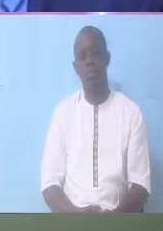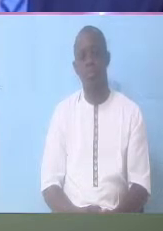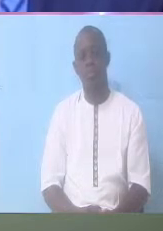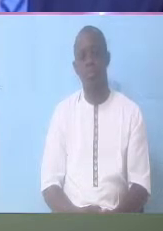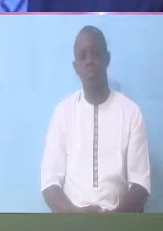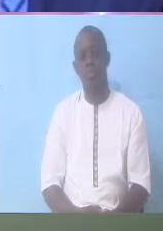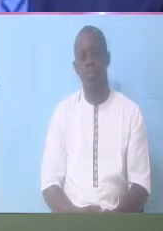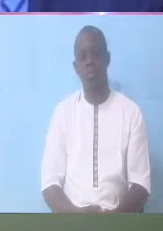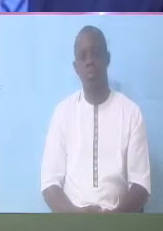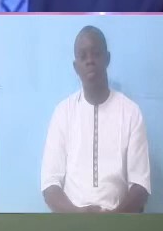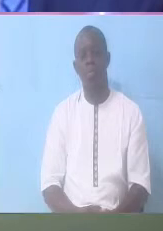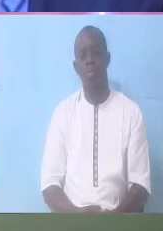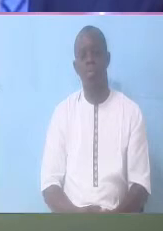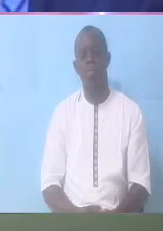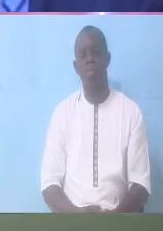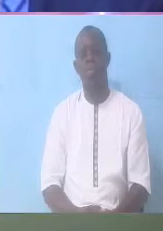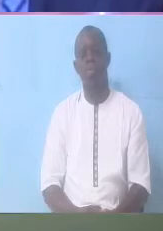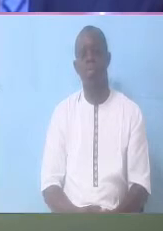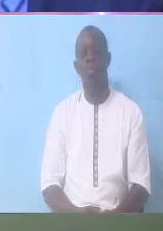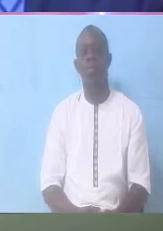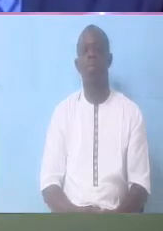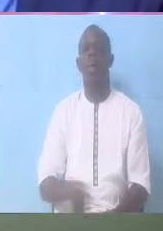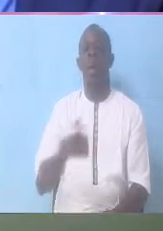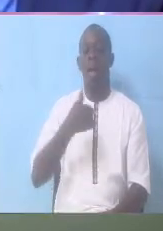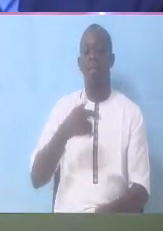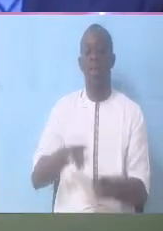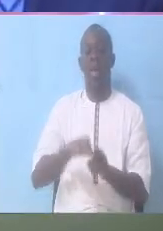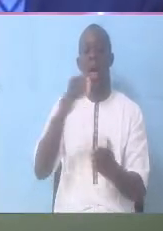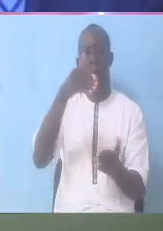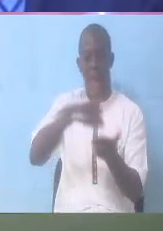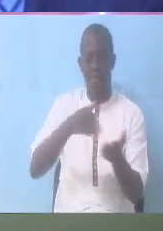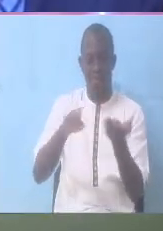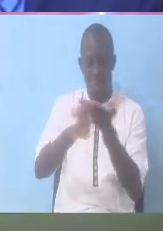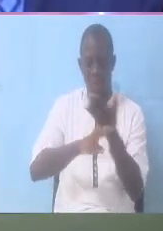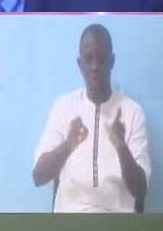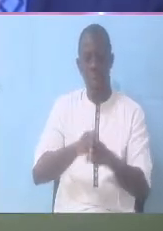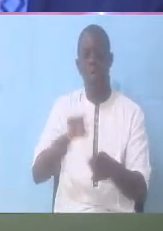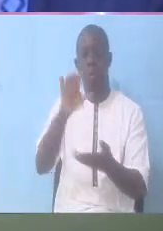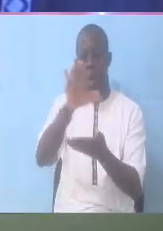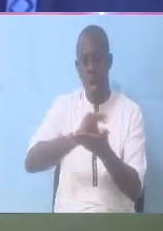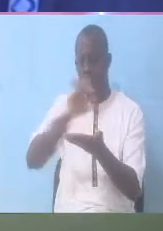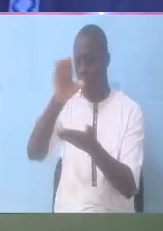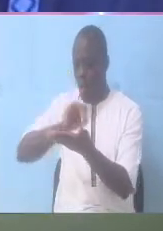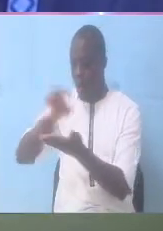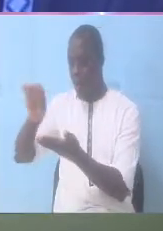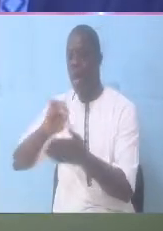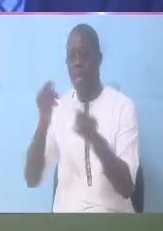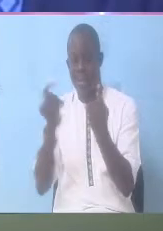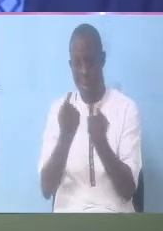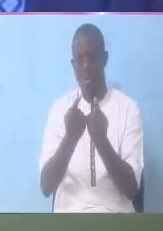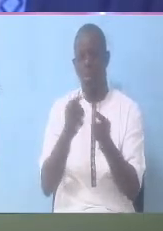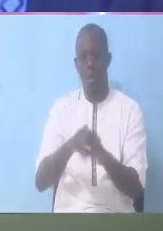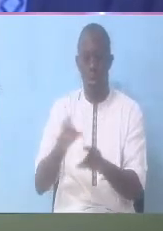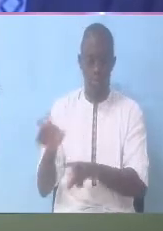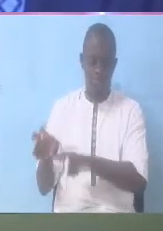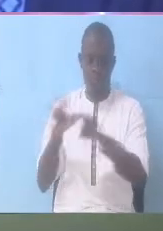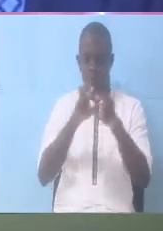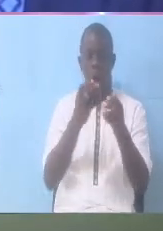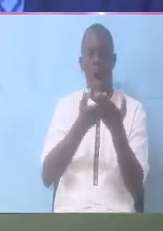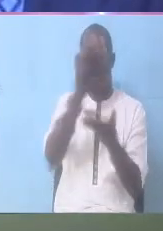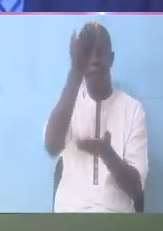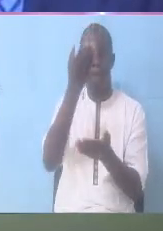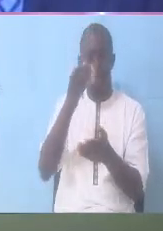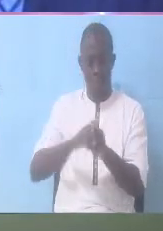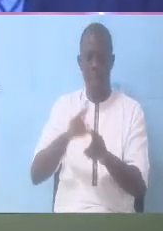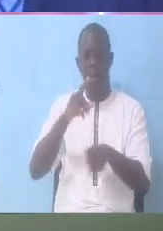took the baggages up, some of the luggages up. That's where they were talking about this. Biringo bekela fante jitana ne